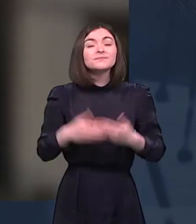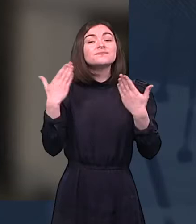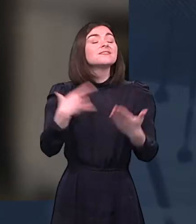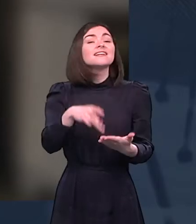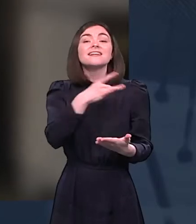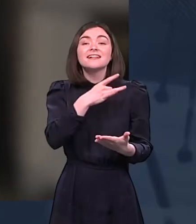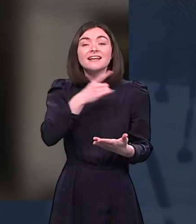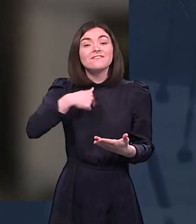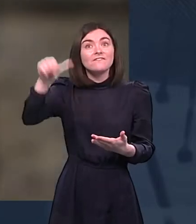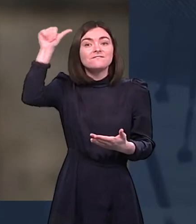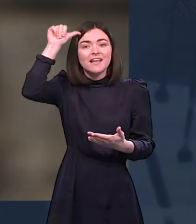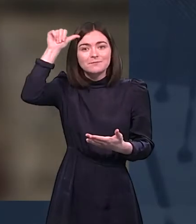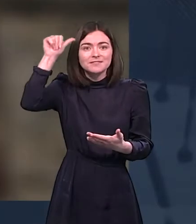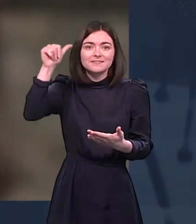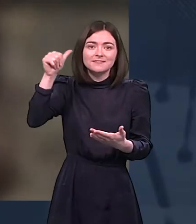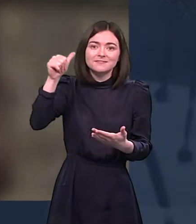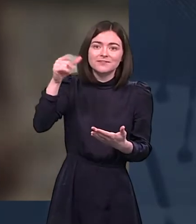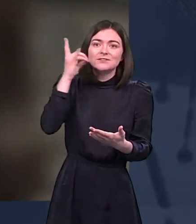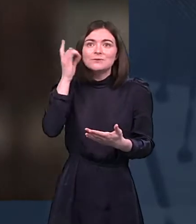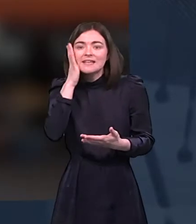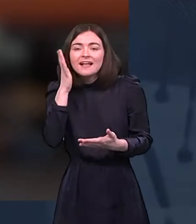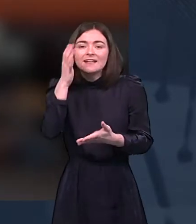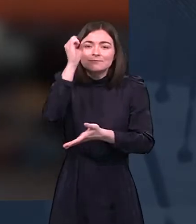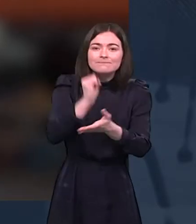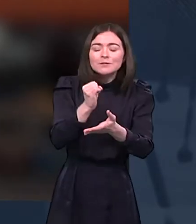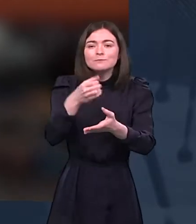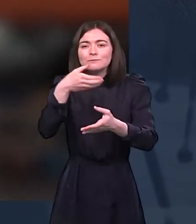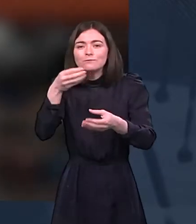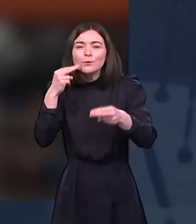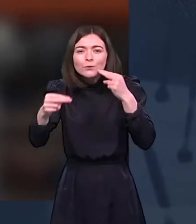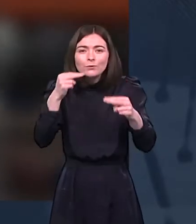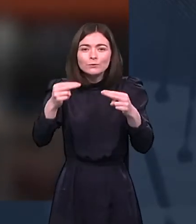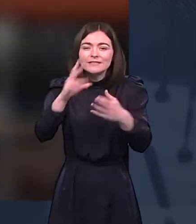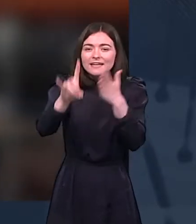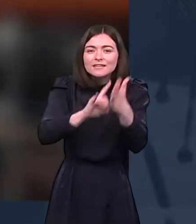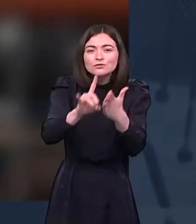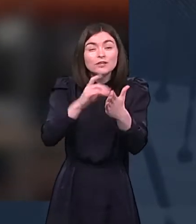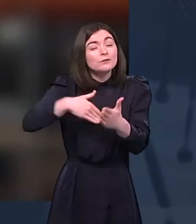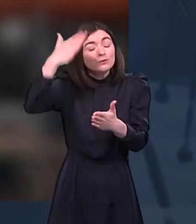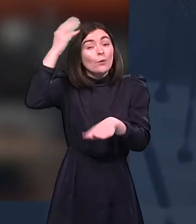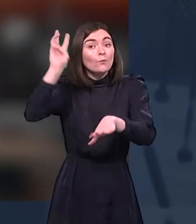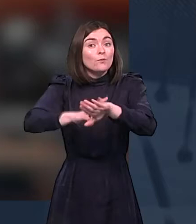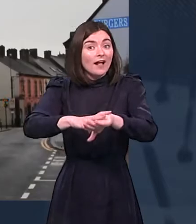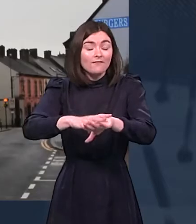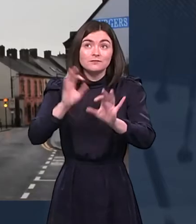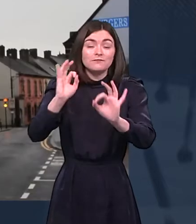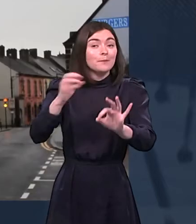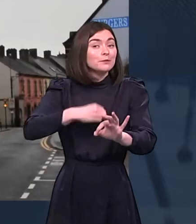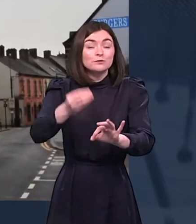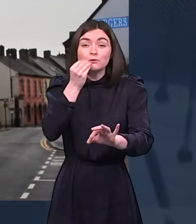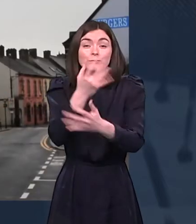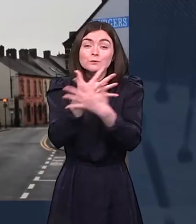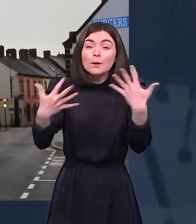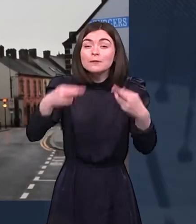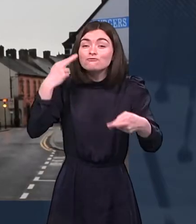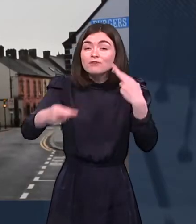Kilkenny is famous for its hospitality, its sights and history, and is renowned for its fabulous food, with so many restaurants,